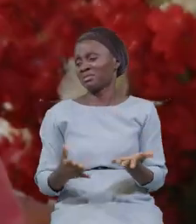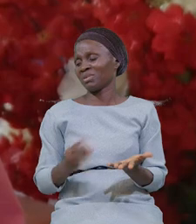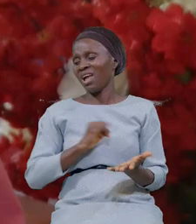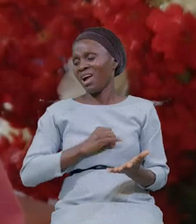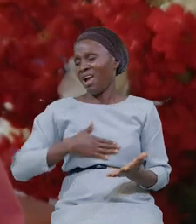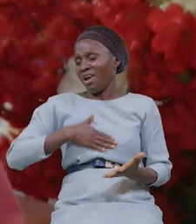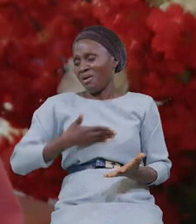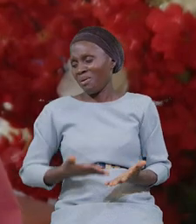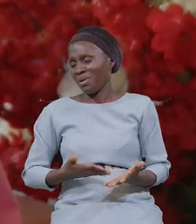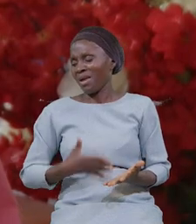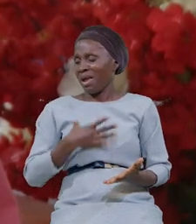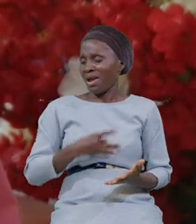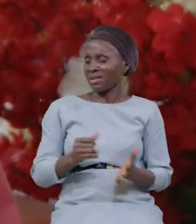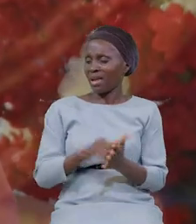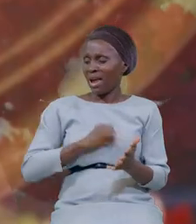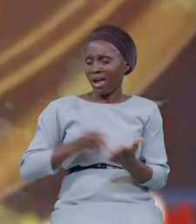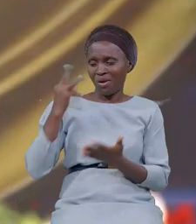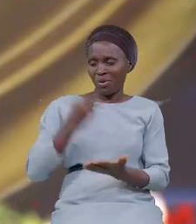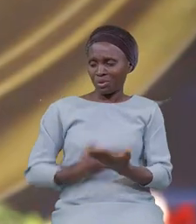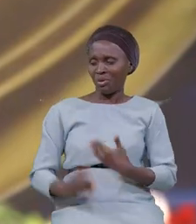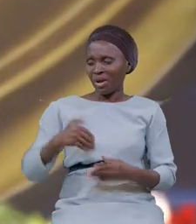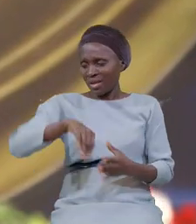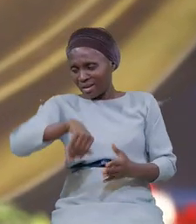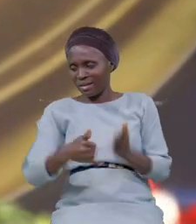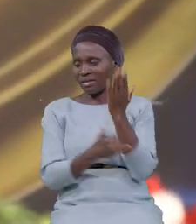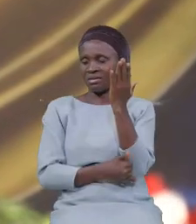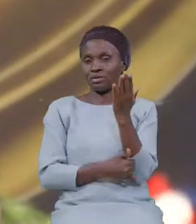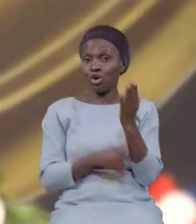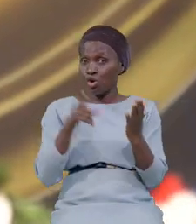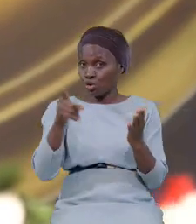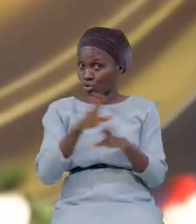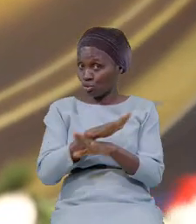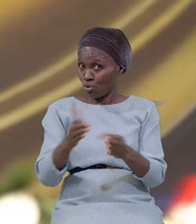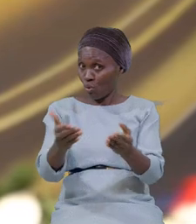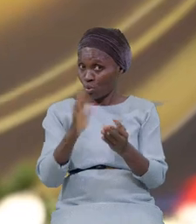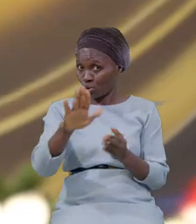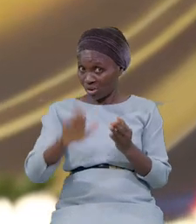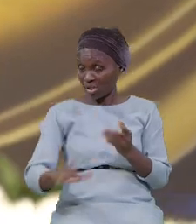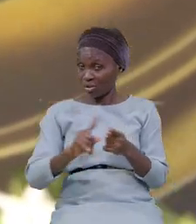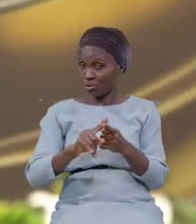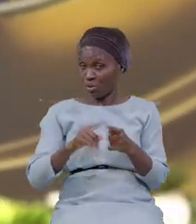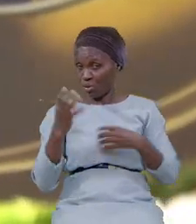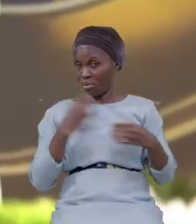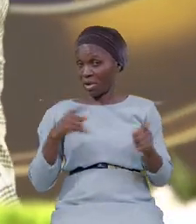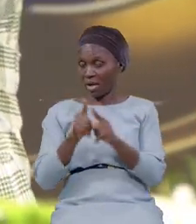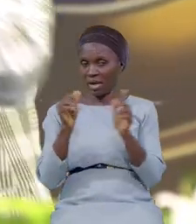those children, they take after what we do, what our